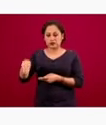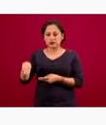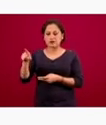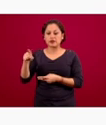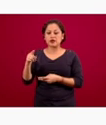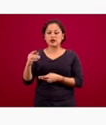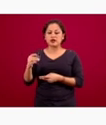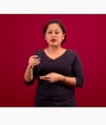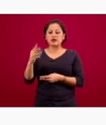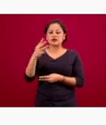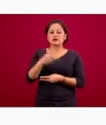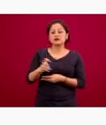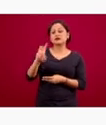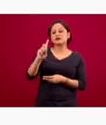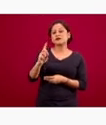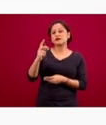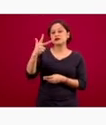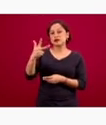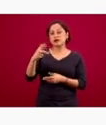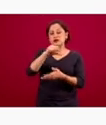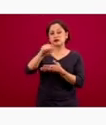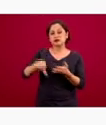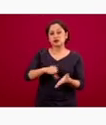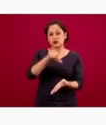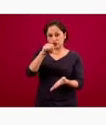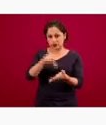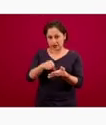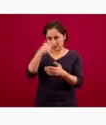centers. We have